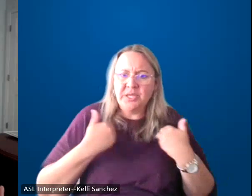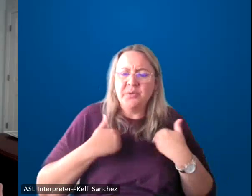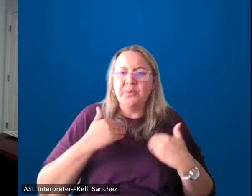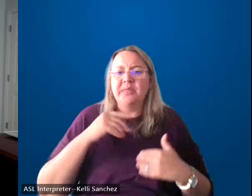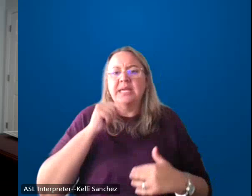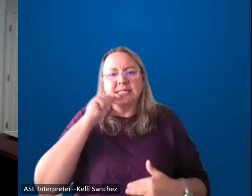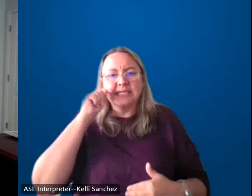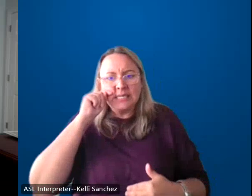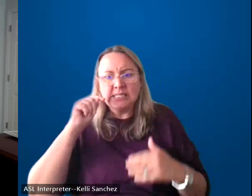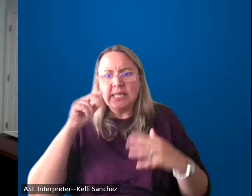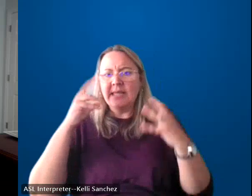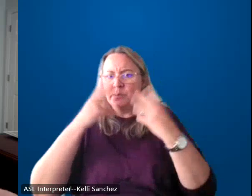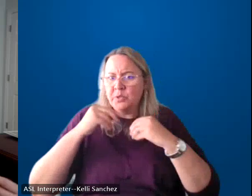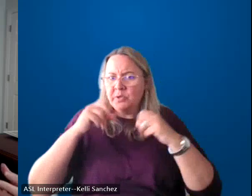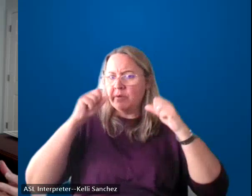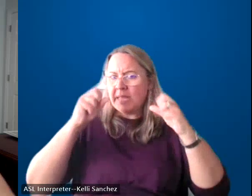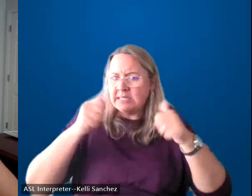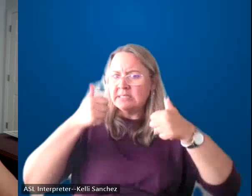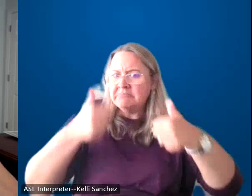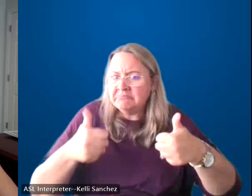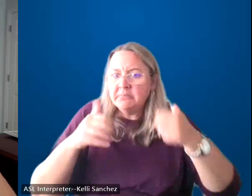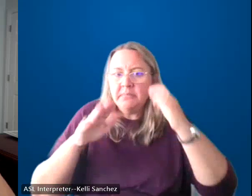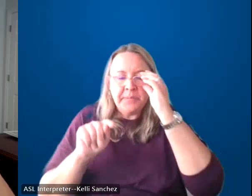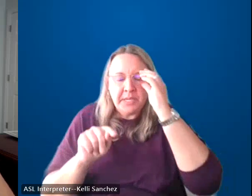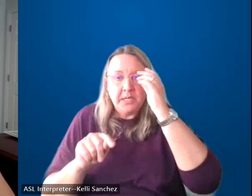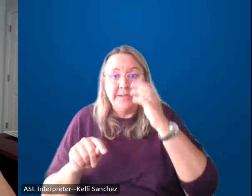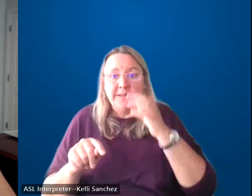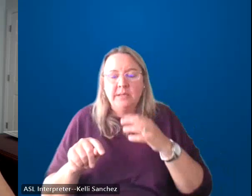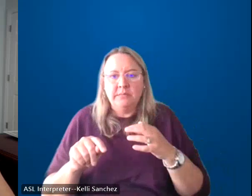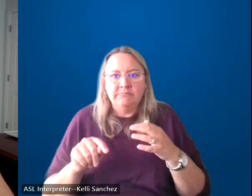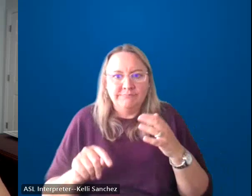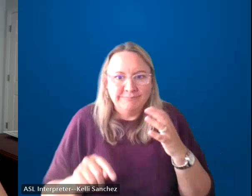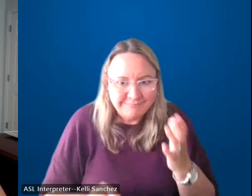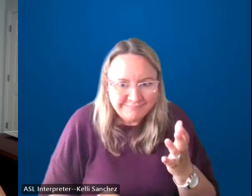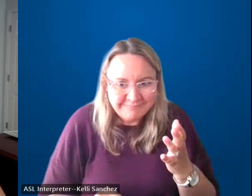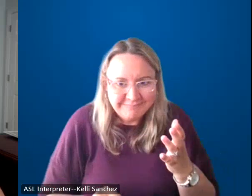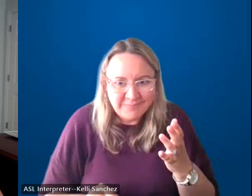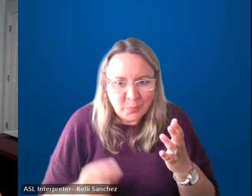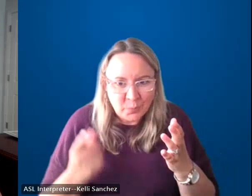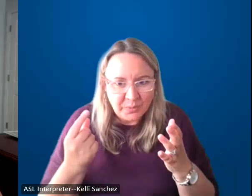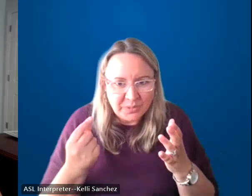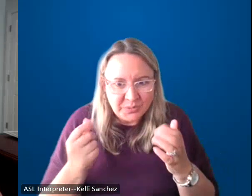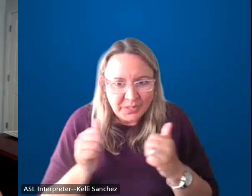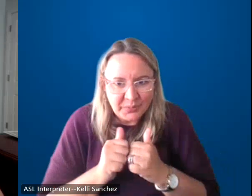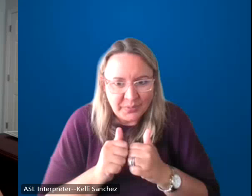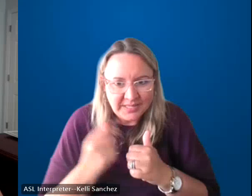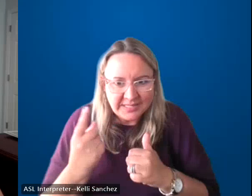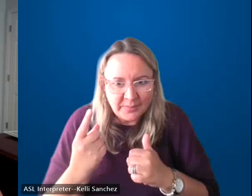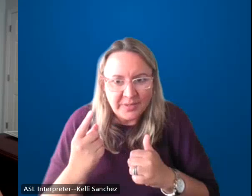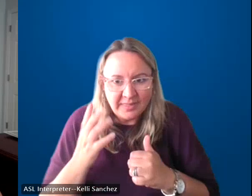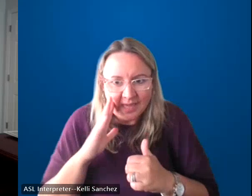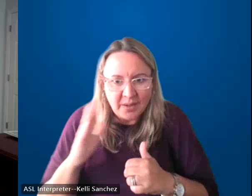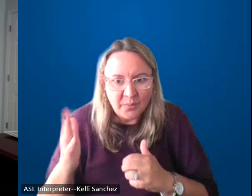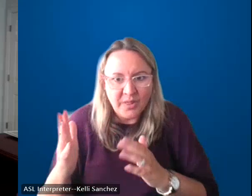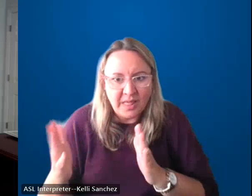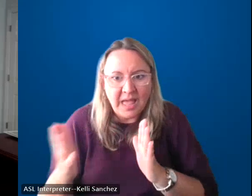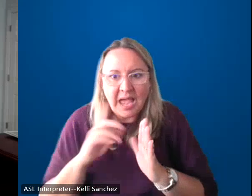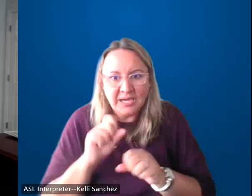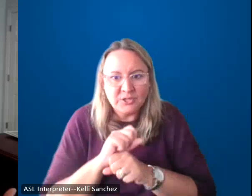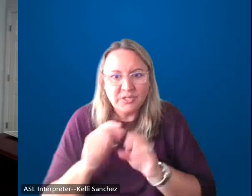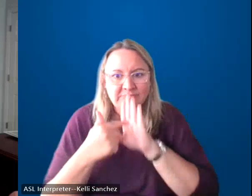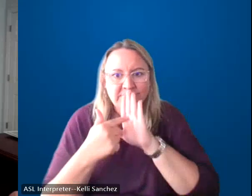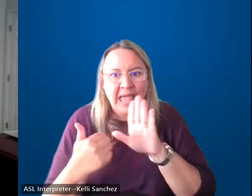beautiful and amazing. But with that, like, what are we doing when someone does present, right? Like, there